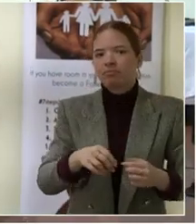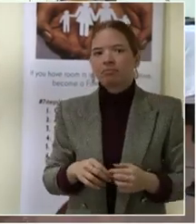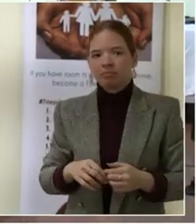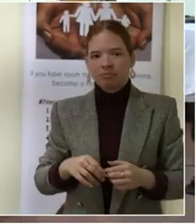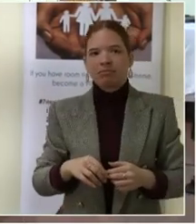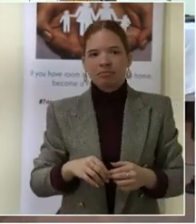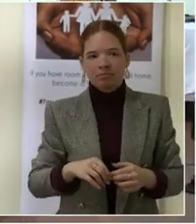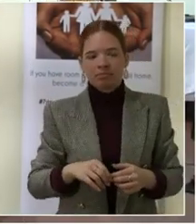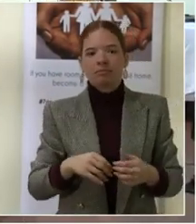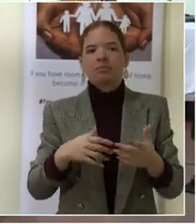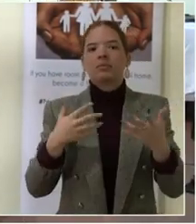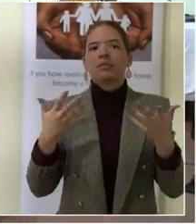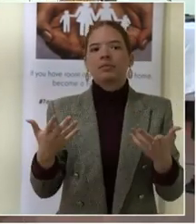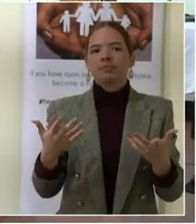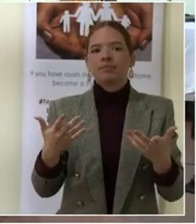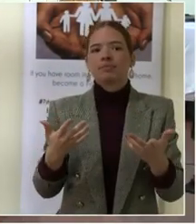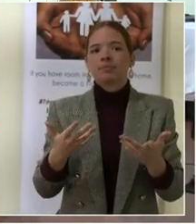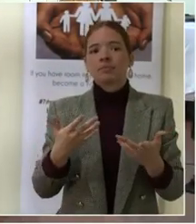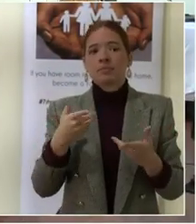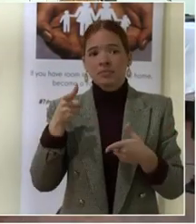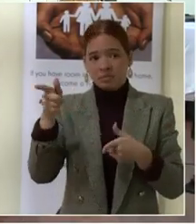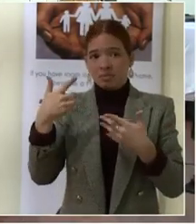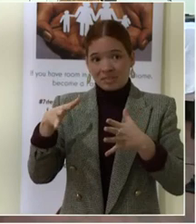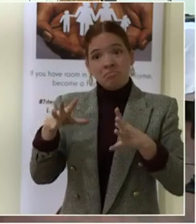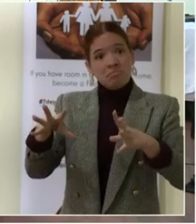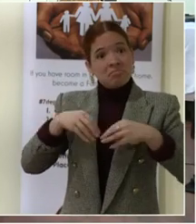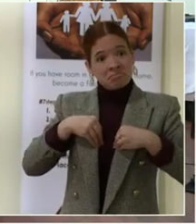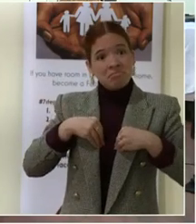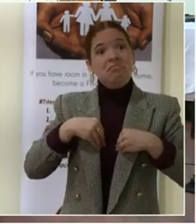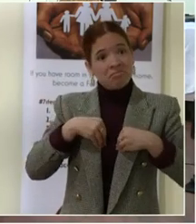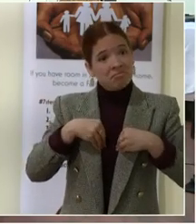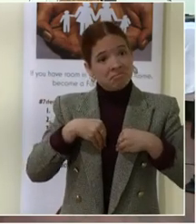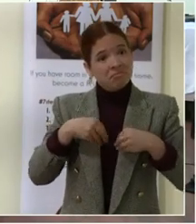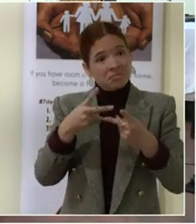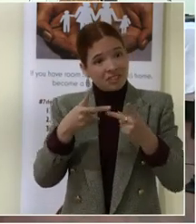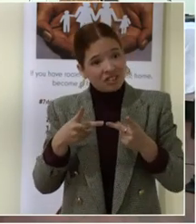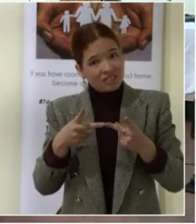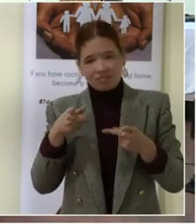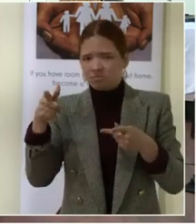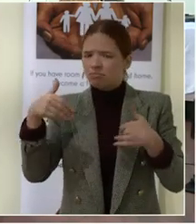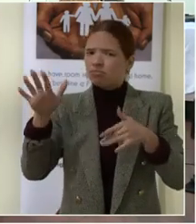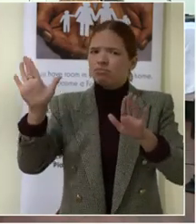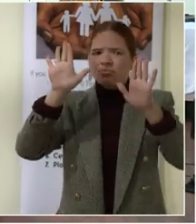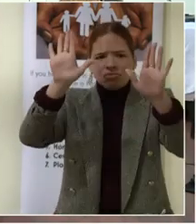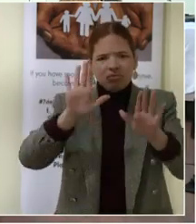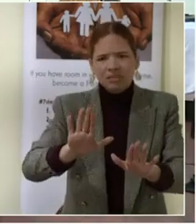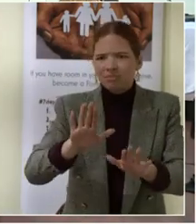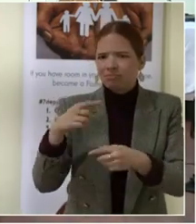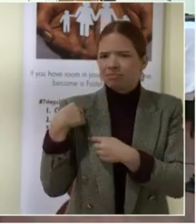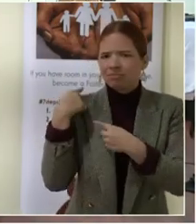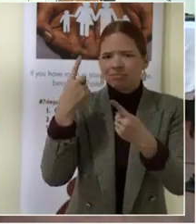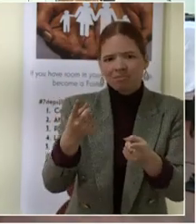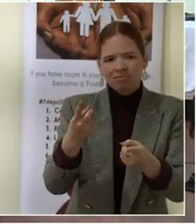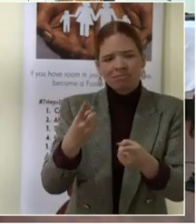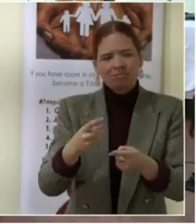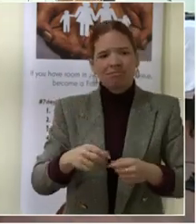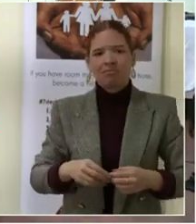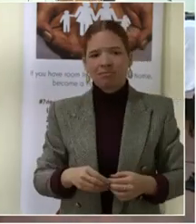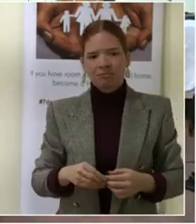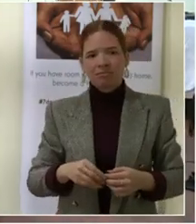he accepted and has done a great job leading as well the director of